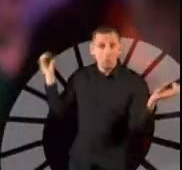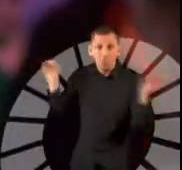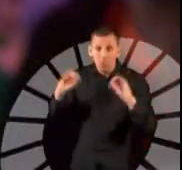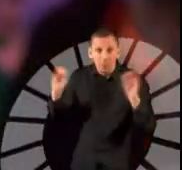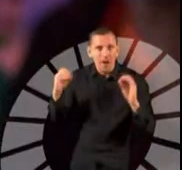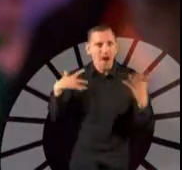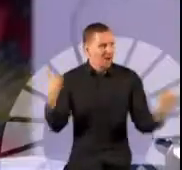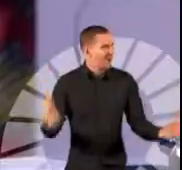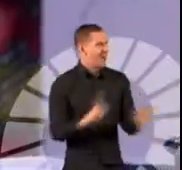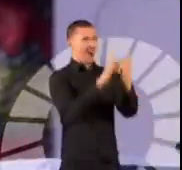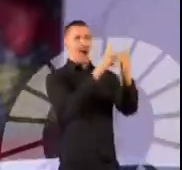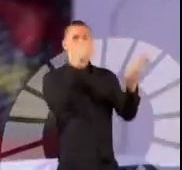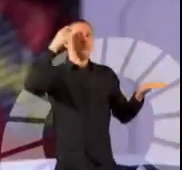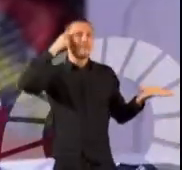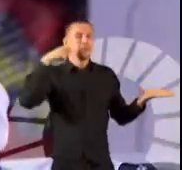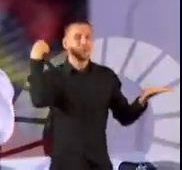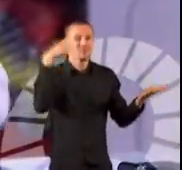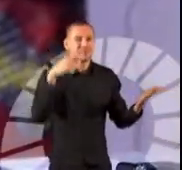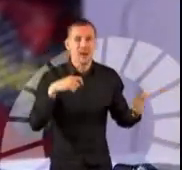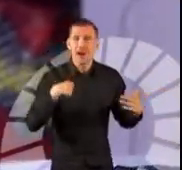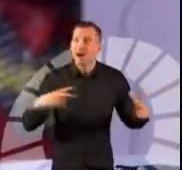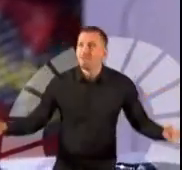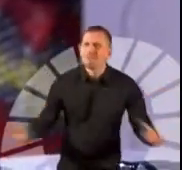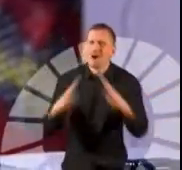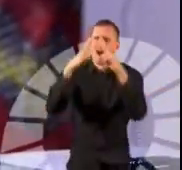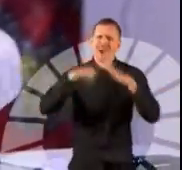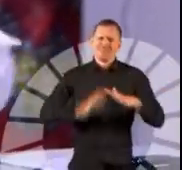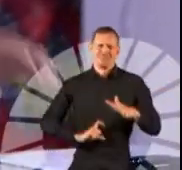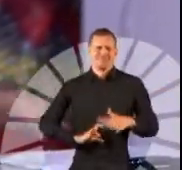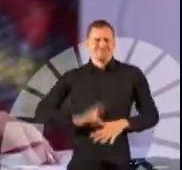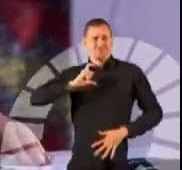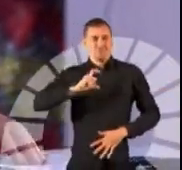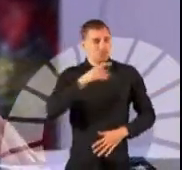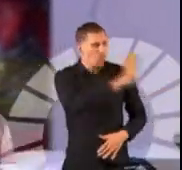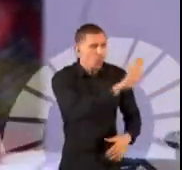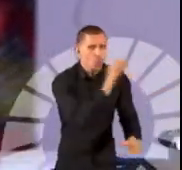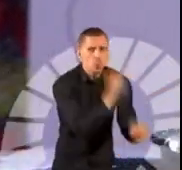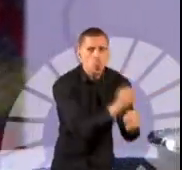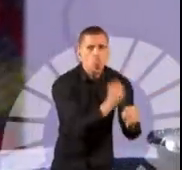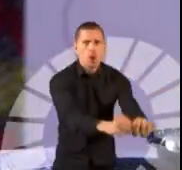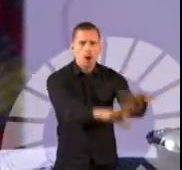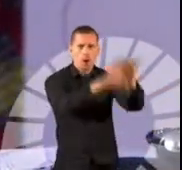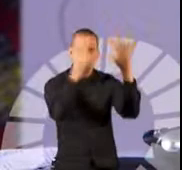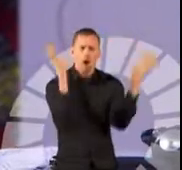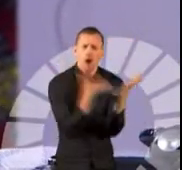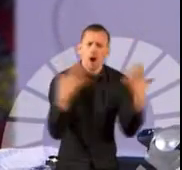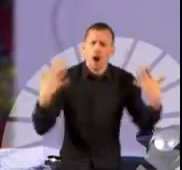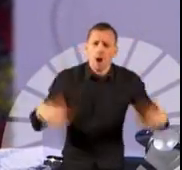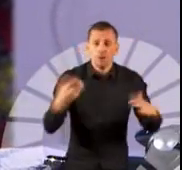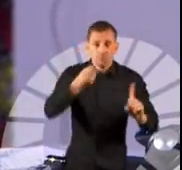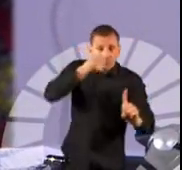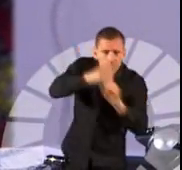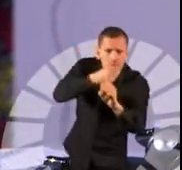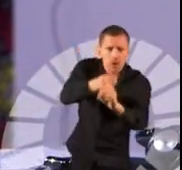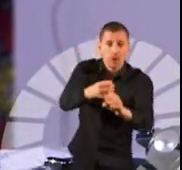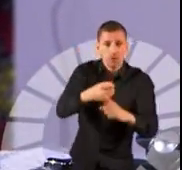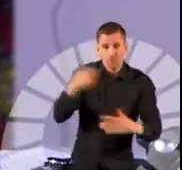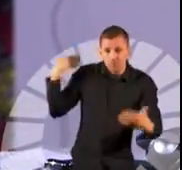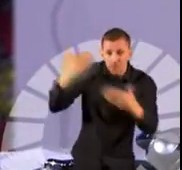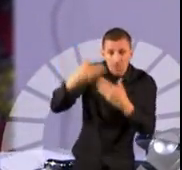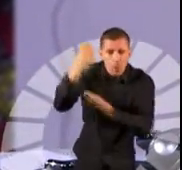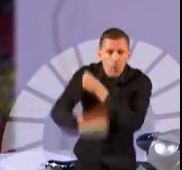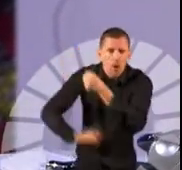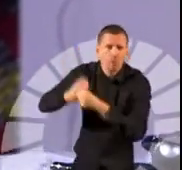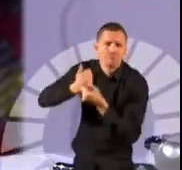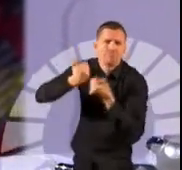activists, friends, who have been on this journey for so many years. And lovely to see you, Secretary Clinton.